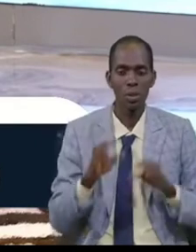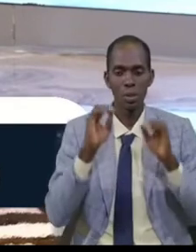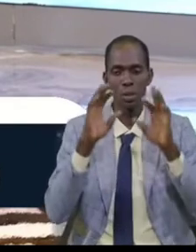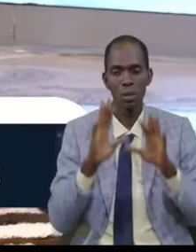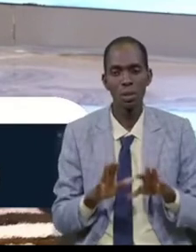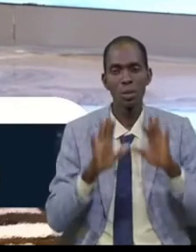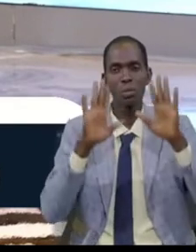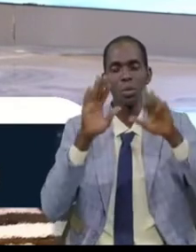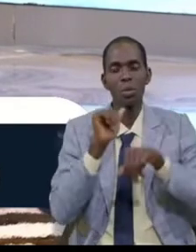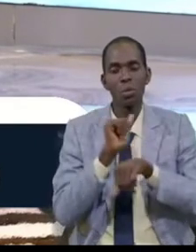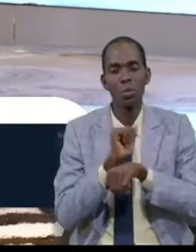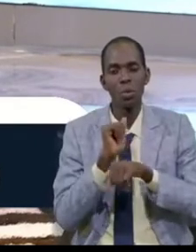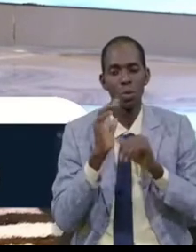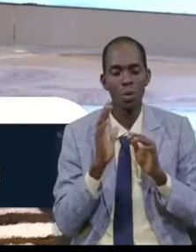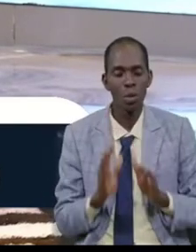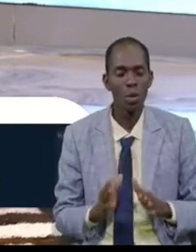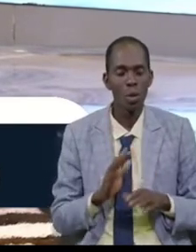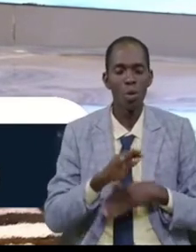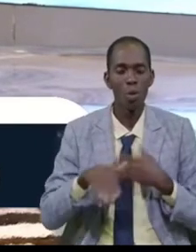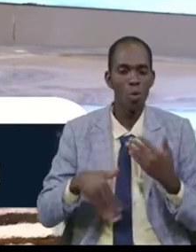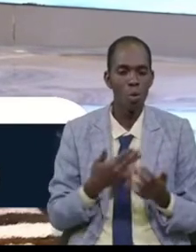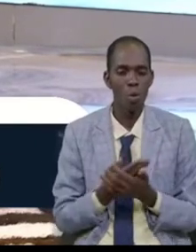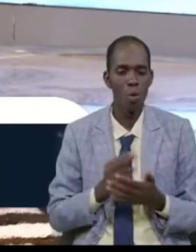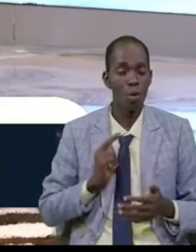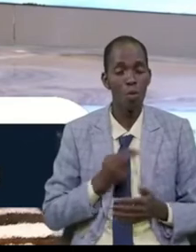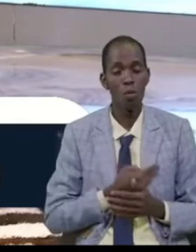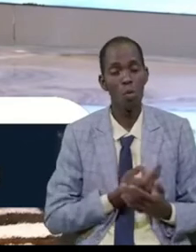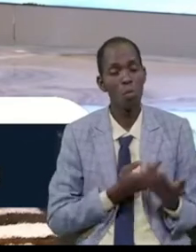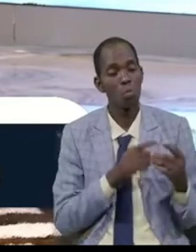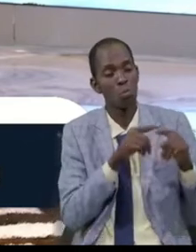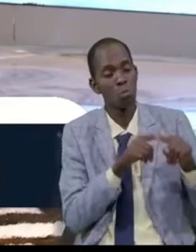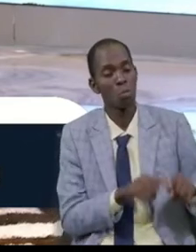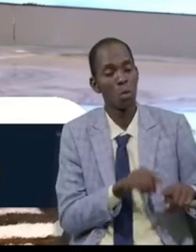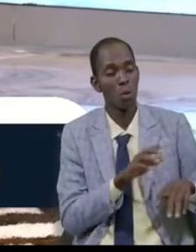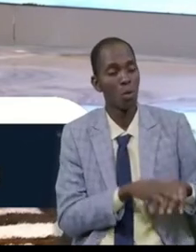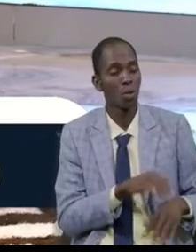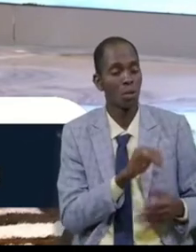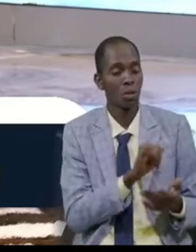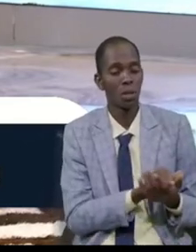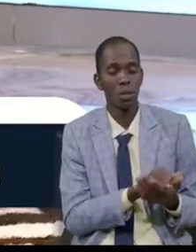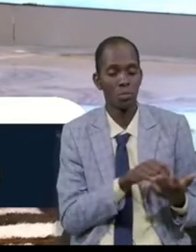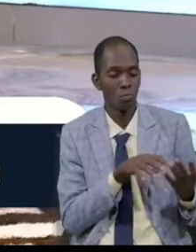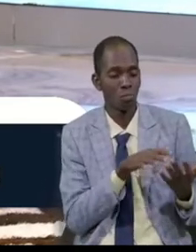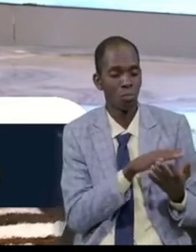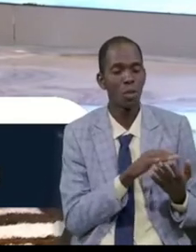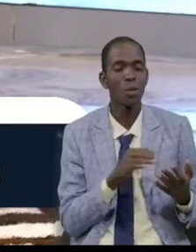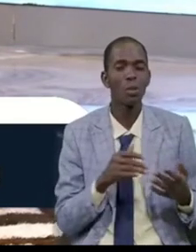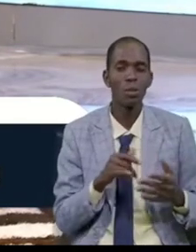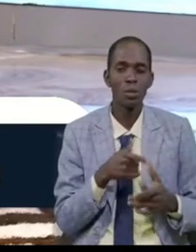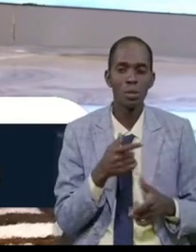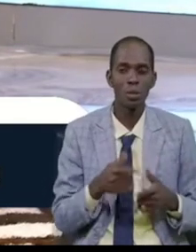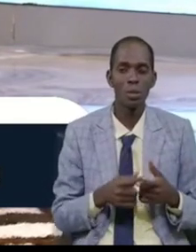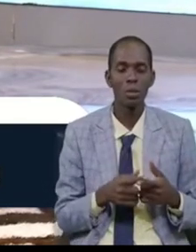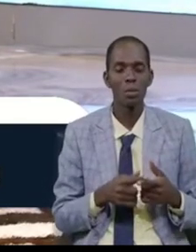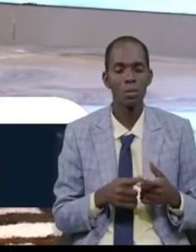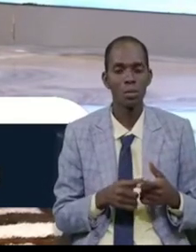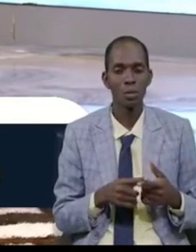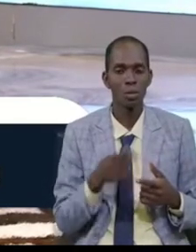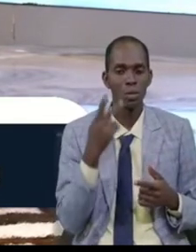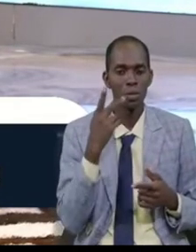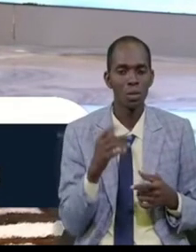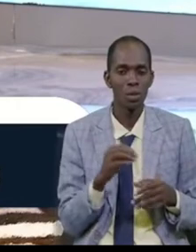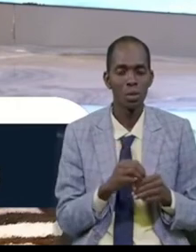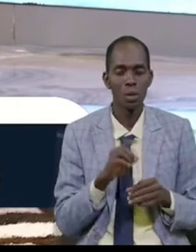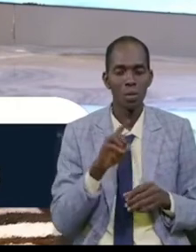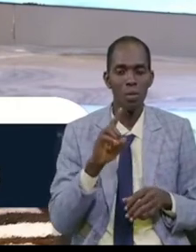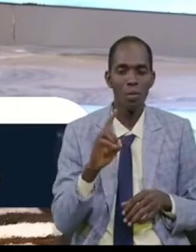healing. All of us, if we're waiting for that, we don't all have the apostolic ministry. Look at 1